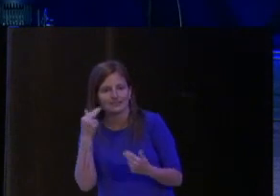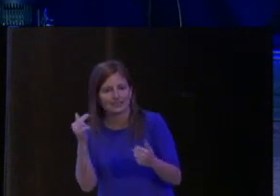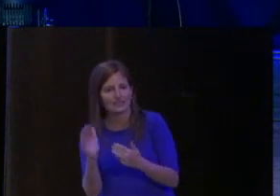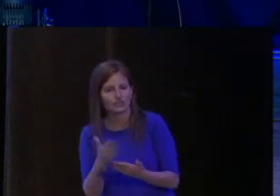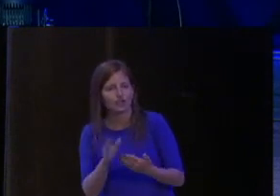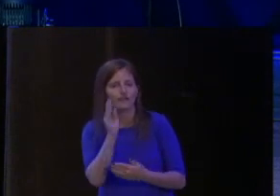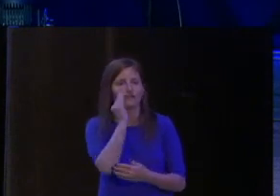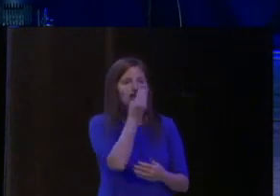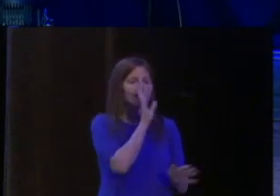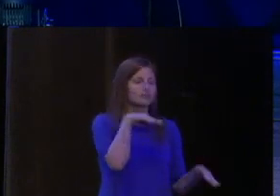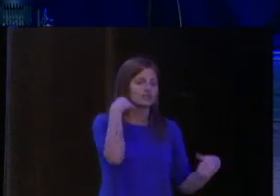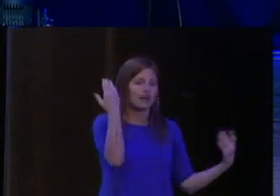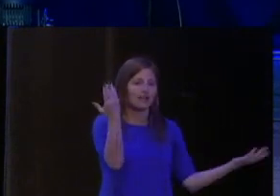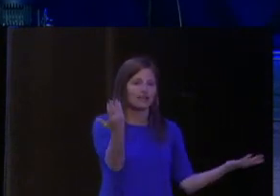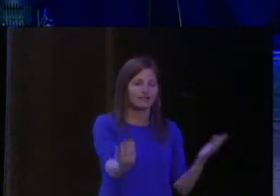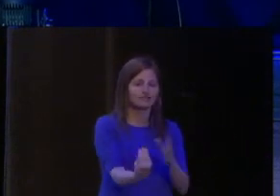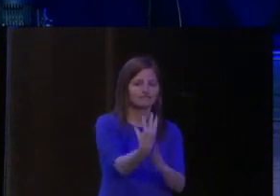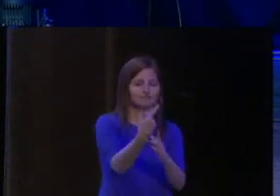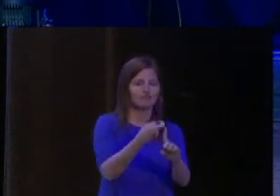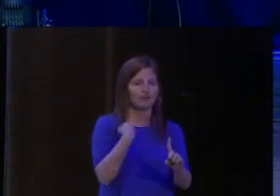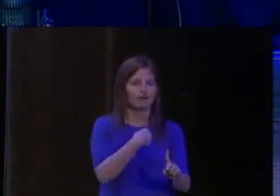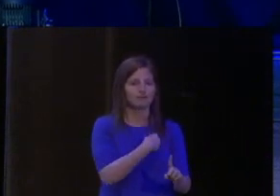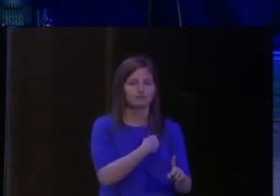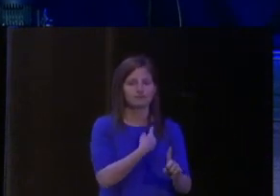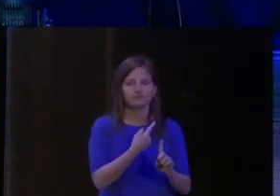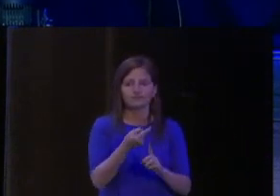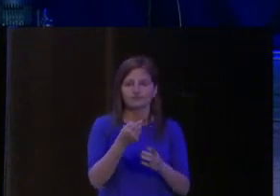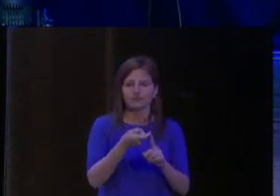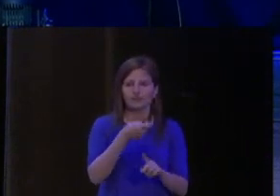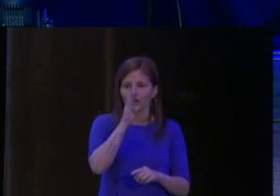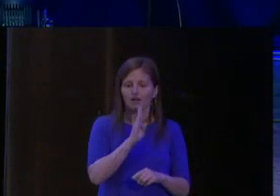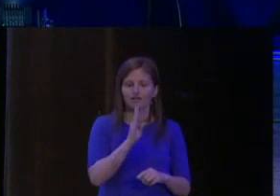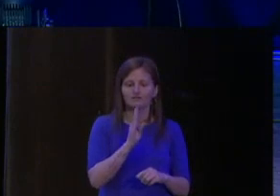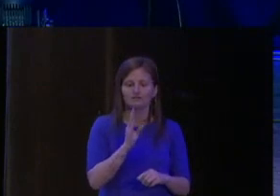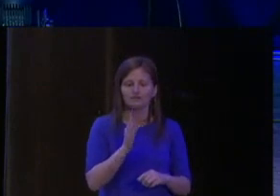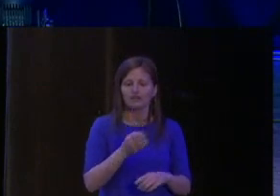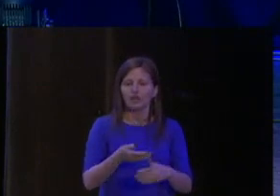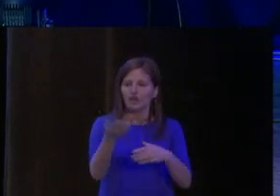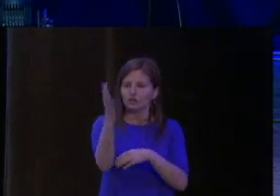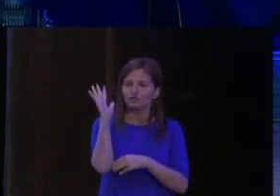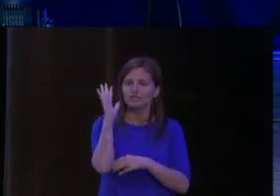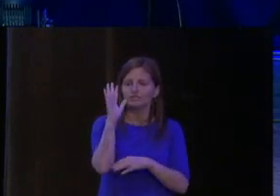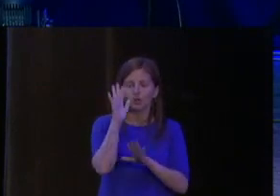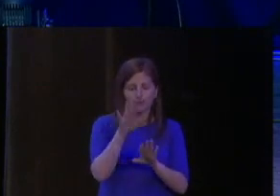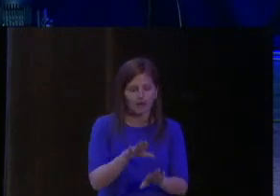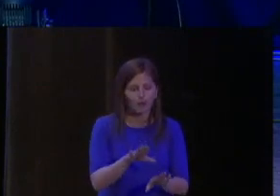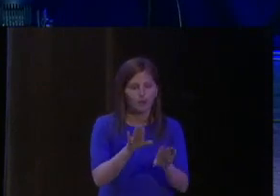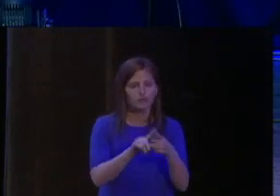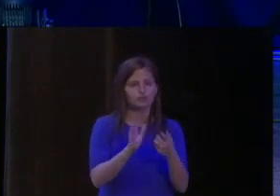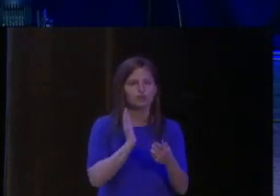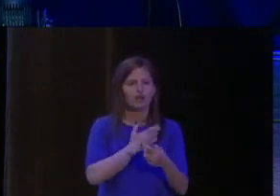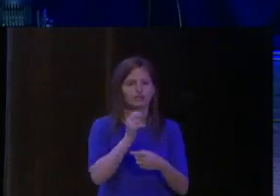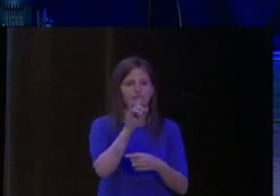The flowers are smiling at us from God. The trees are bowing to our divinity.